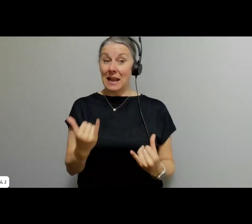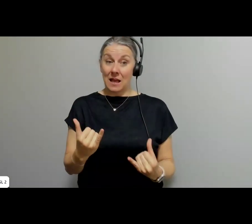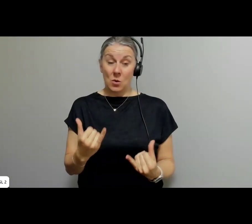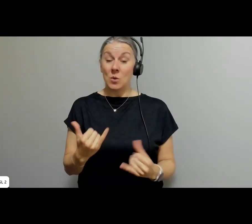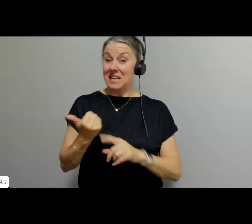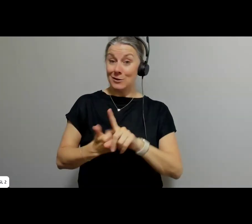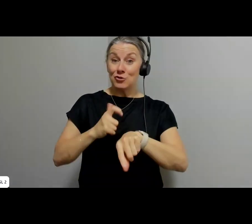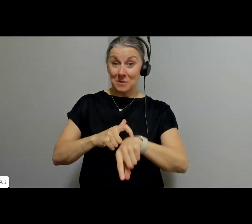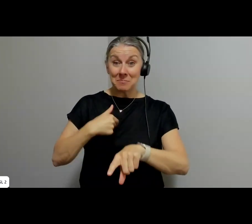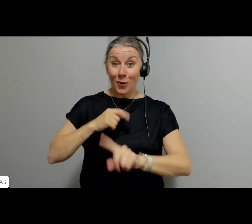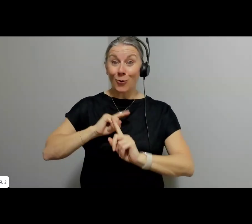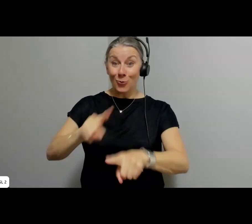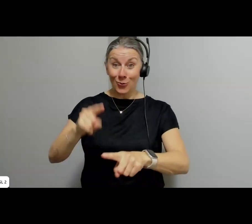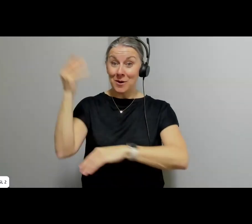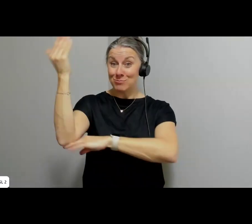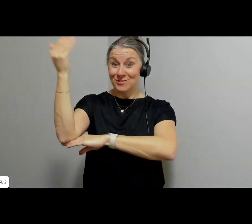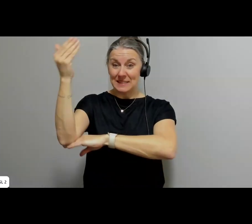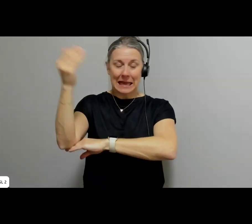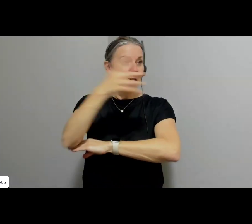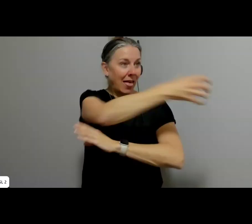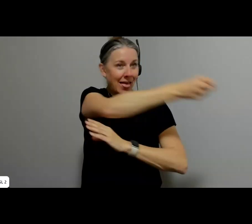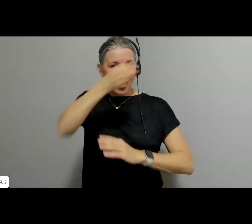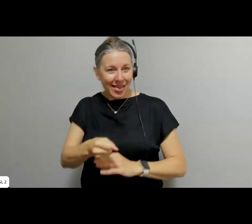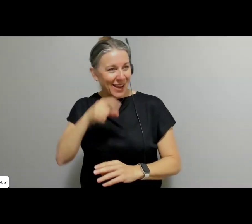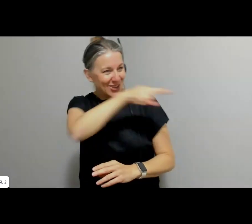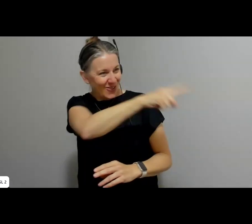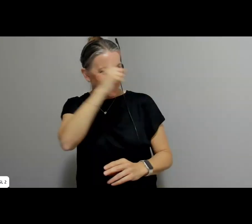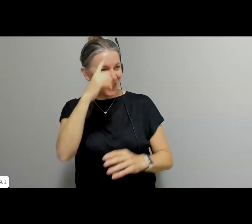every public speaking event so you can introduce me.